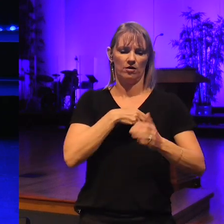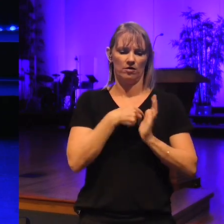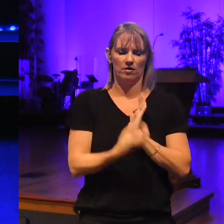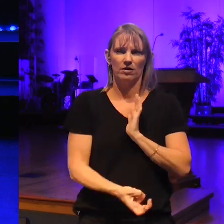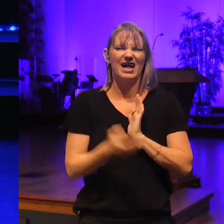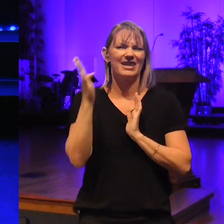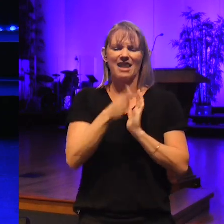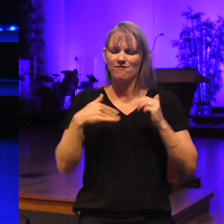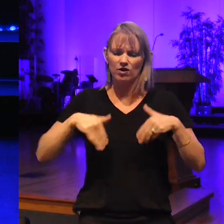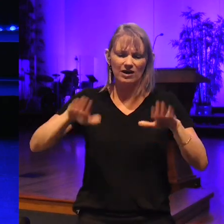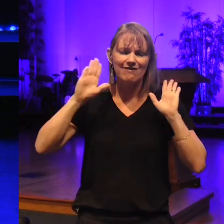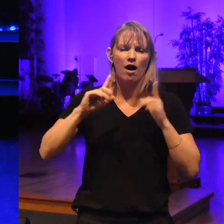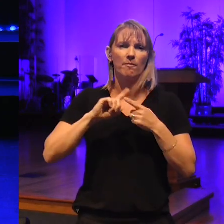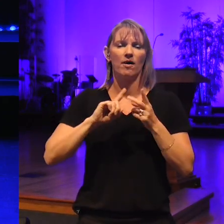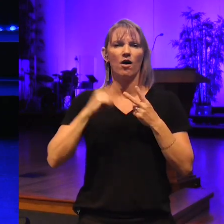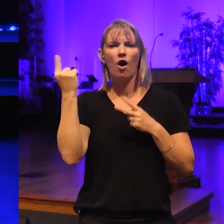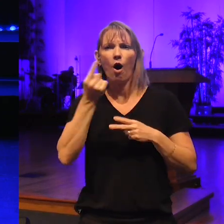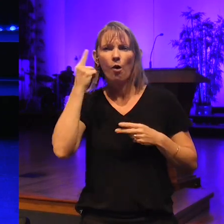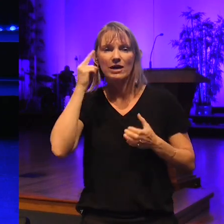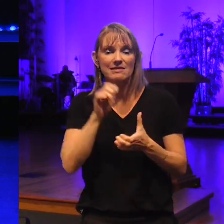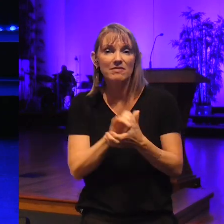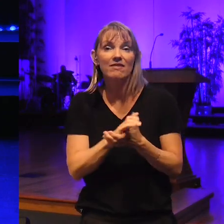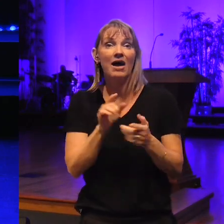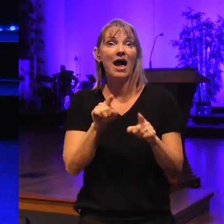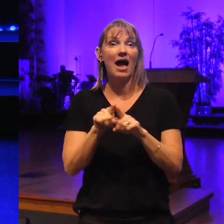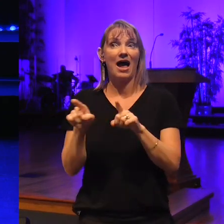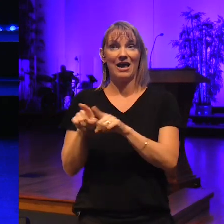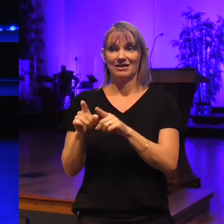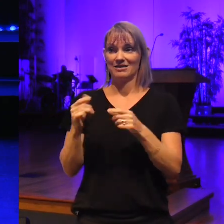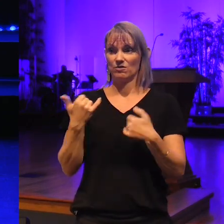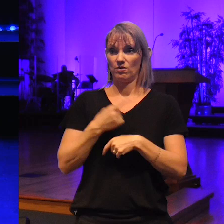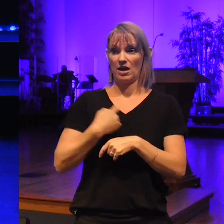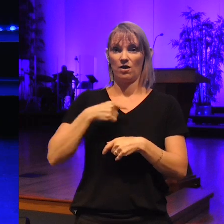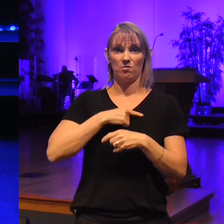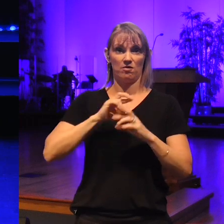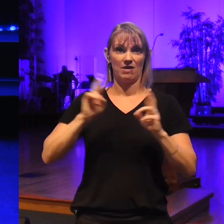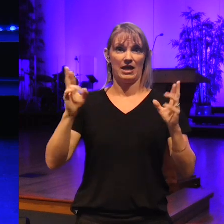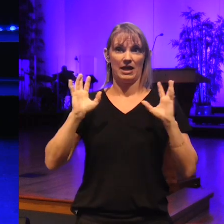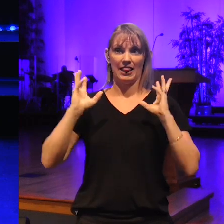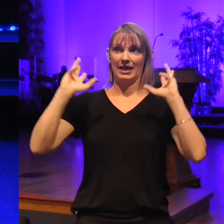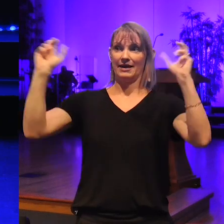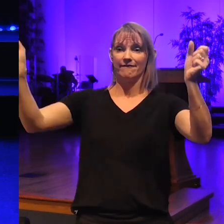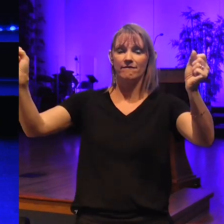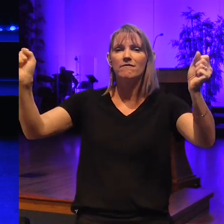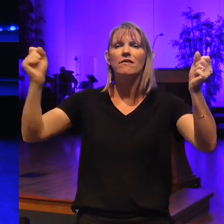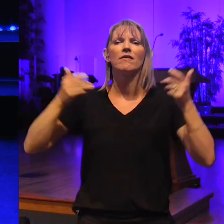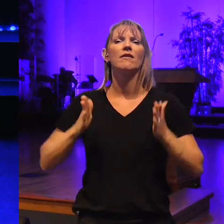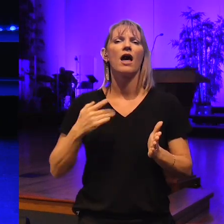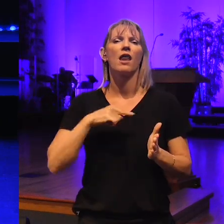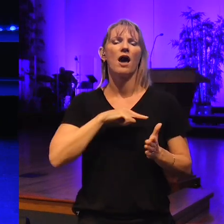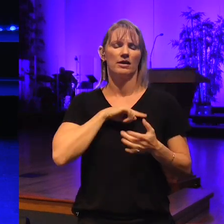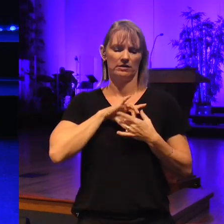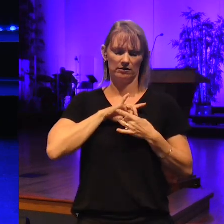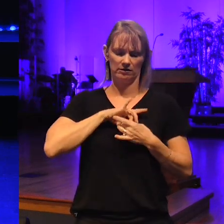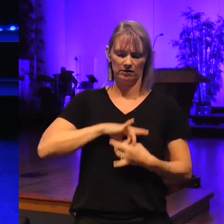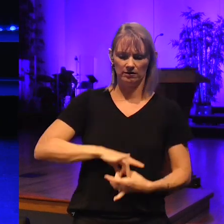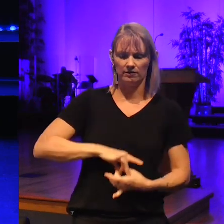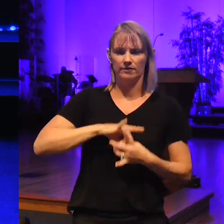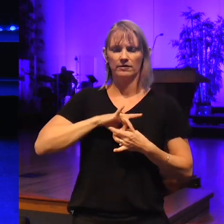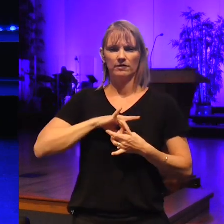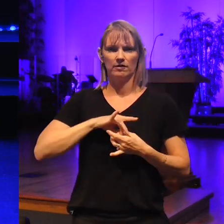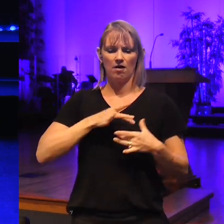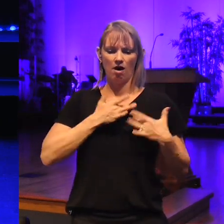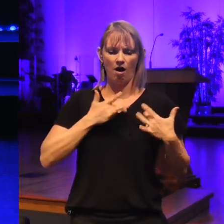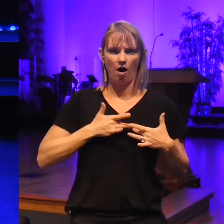up. Always believe. And as we leave this gathering today, let us take this message of